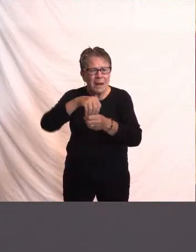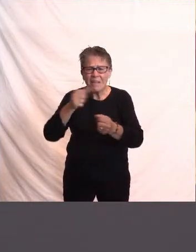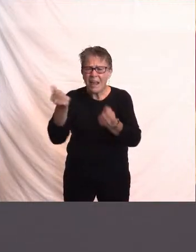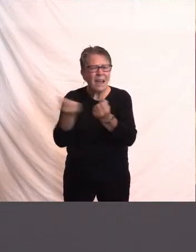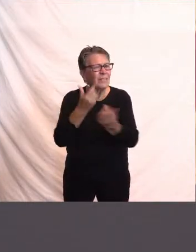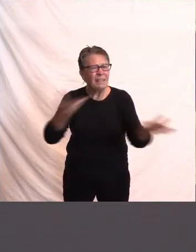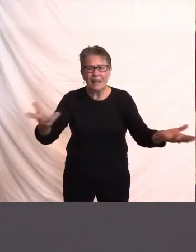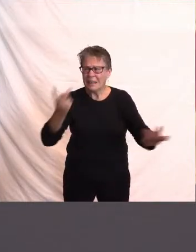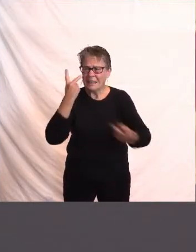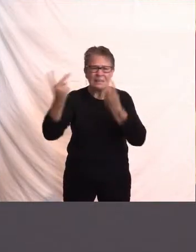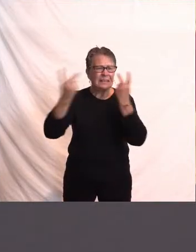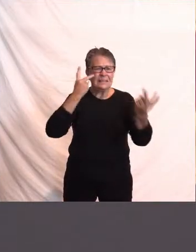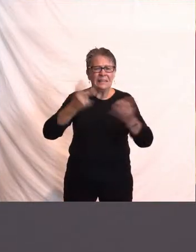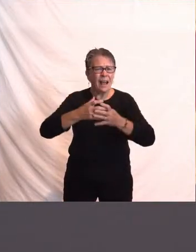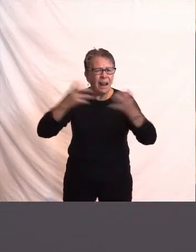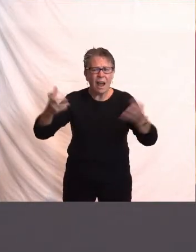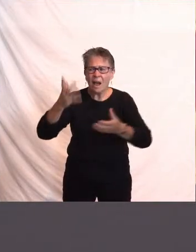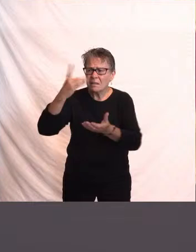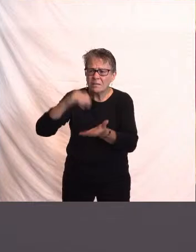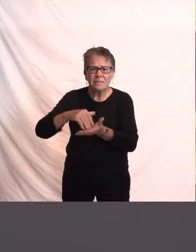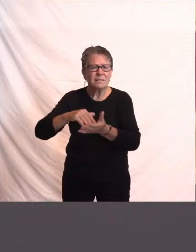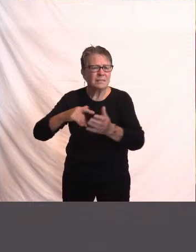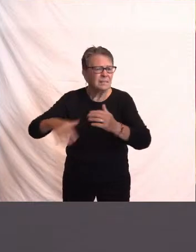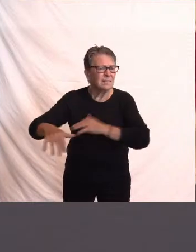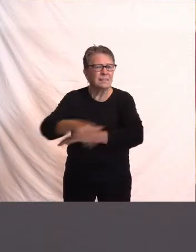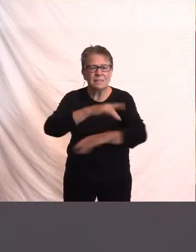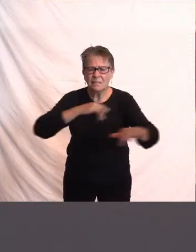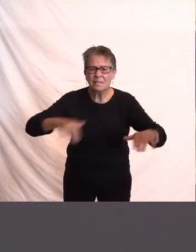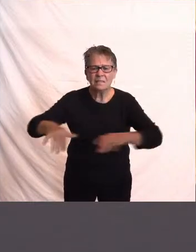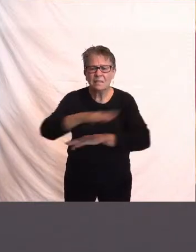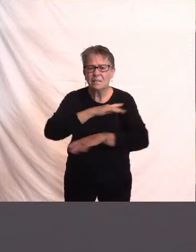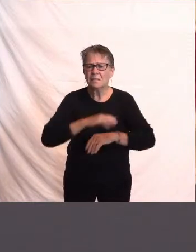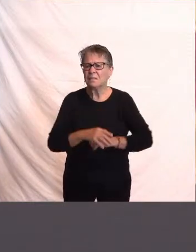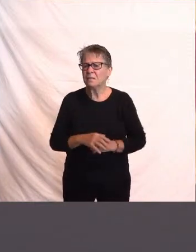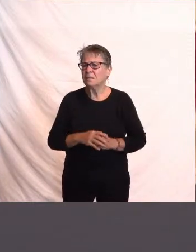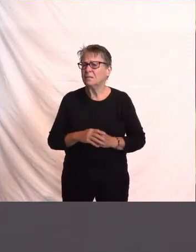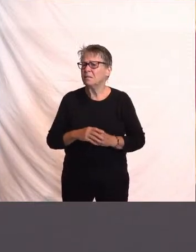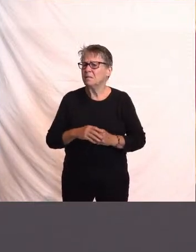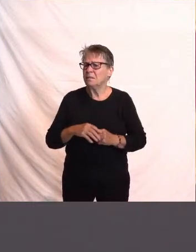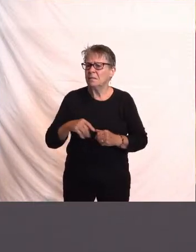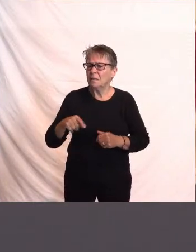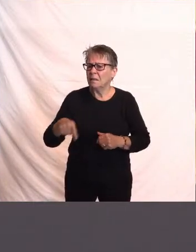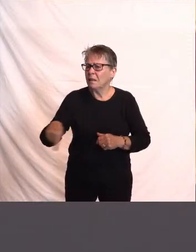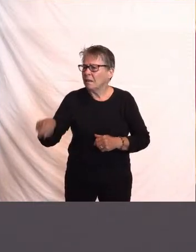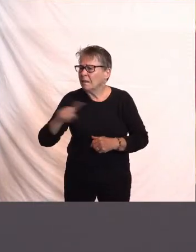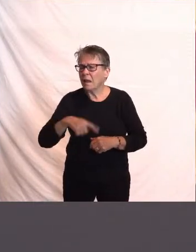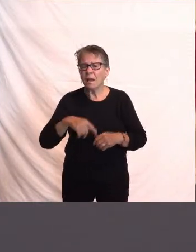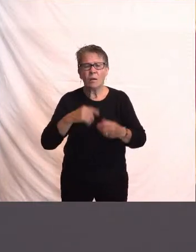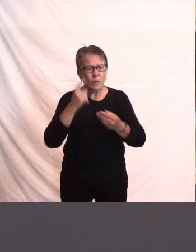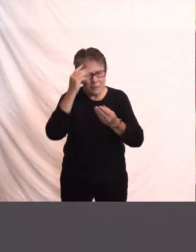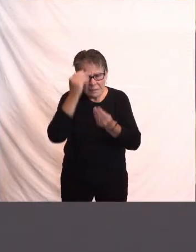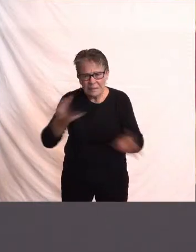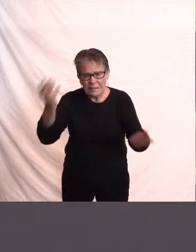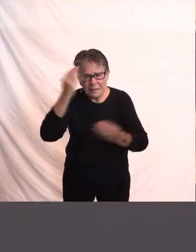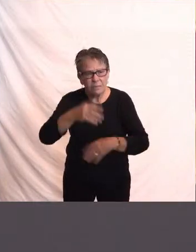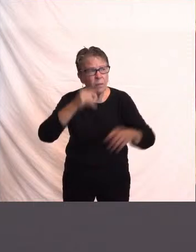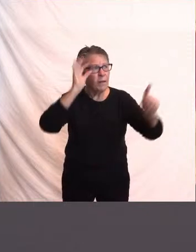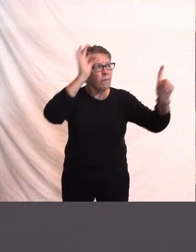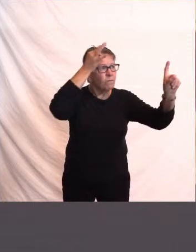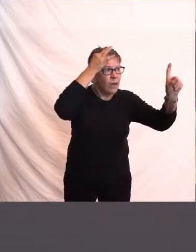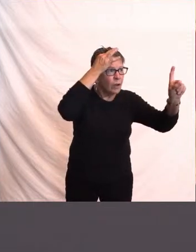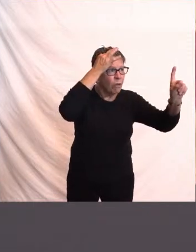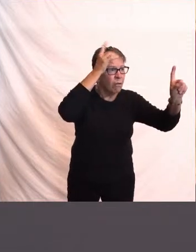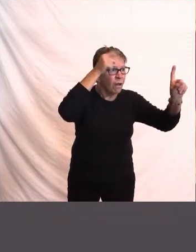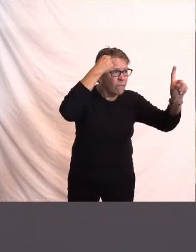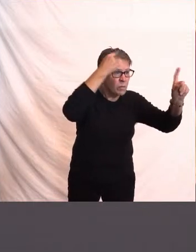going to the communicable disease service, going back to the schools. The local health officers are at the center of all of